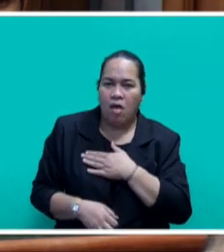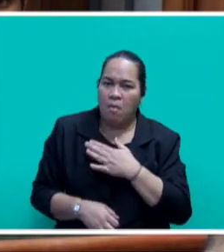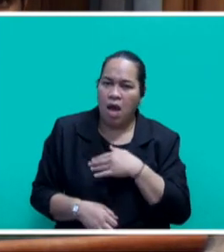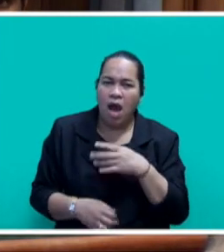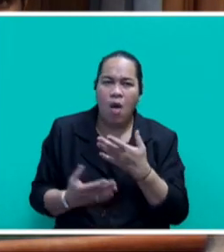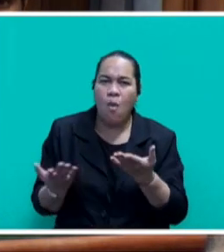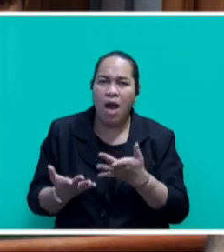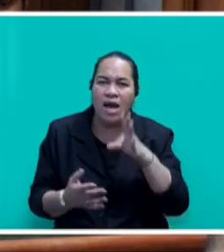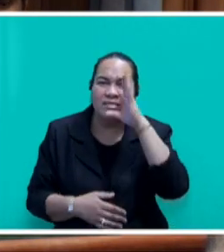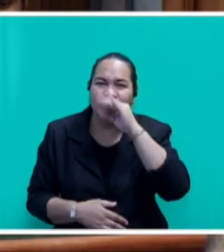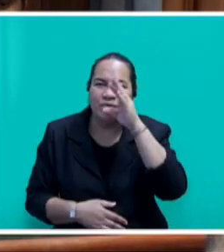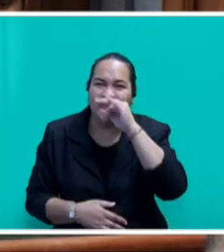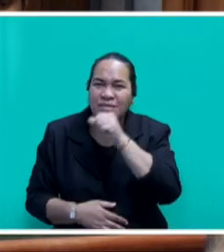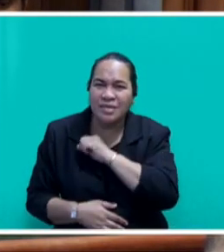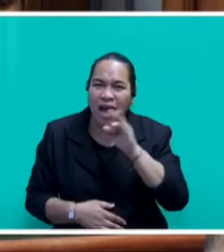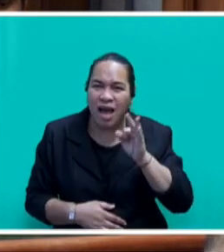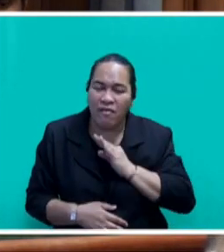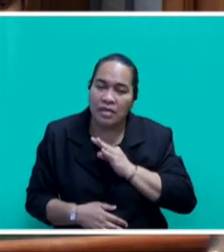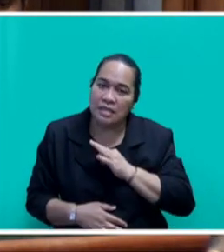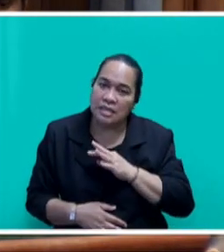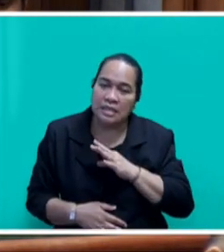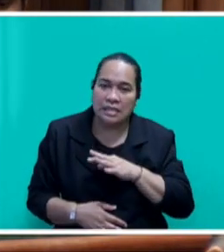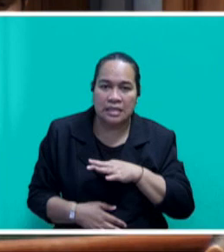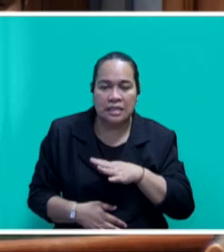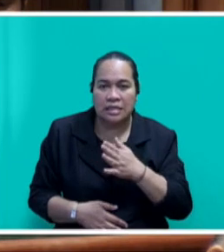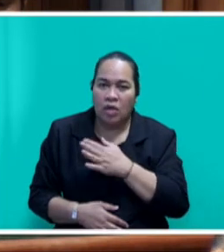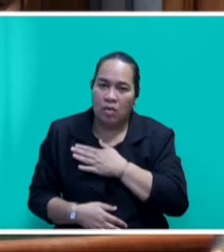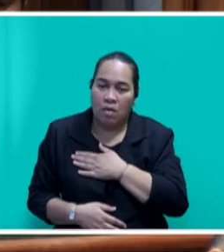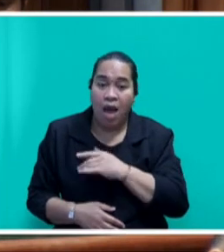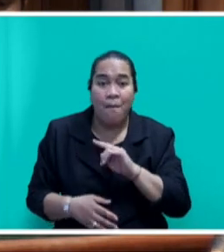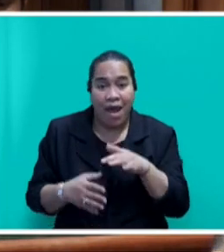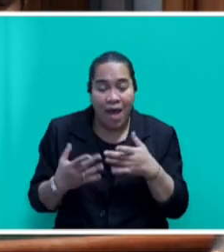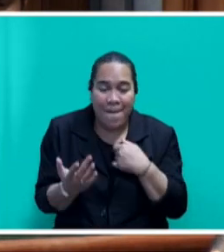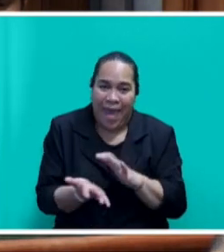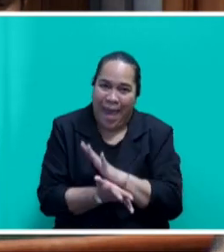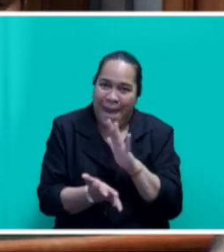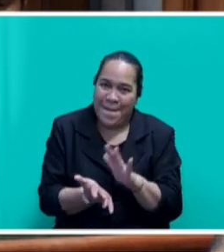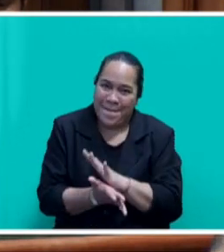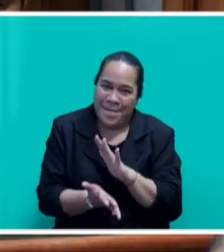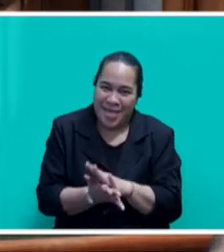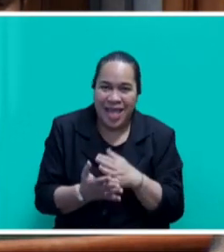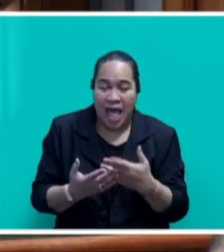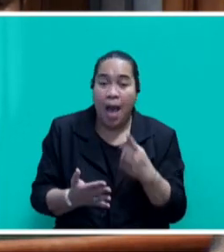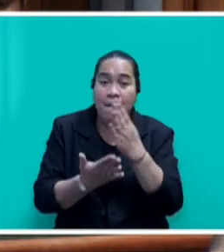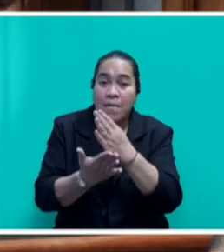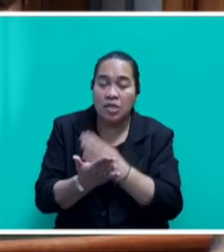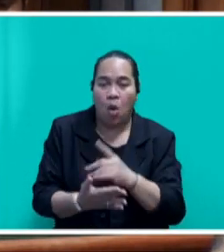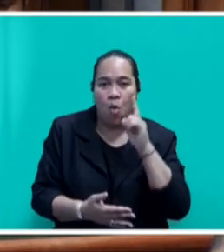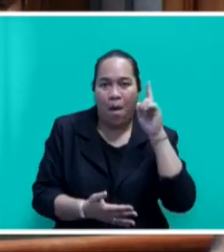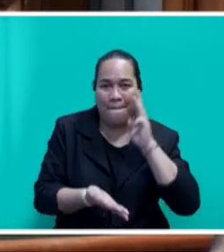Ministry has been allocated $1 million